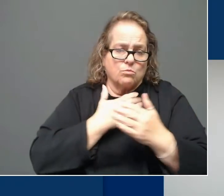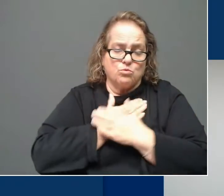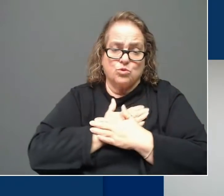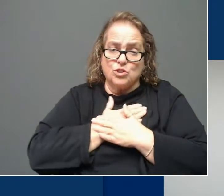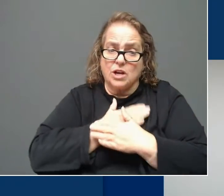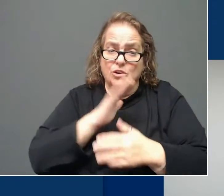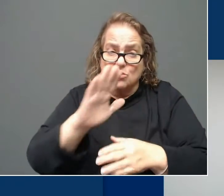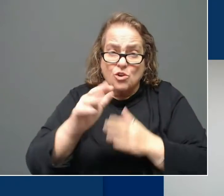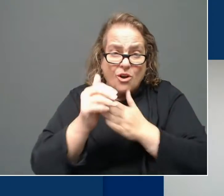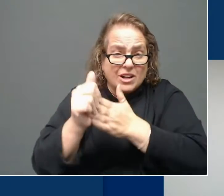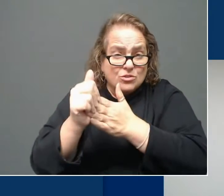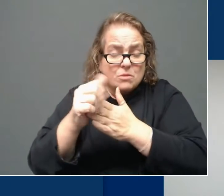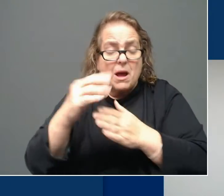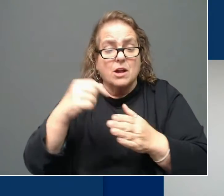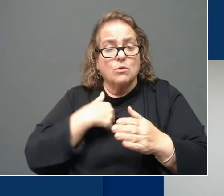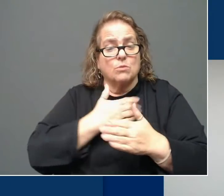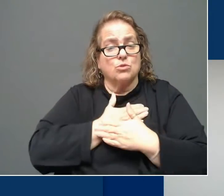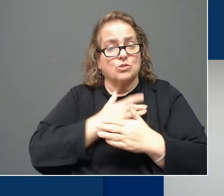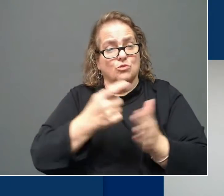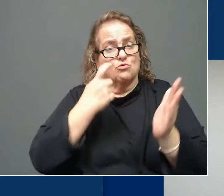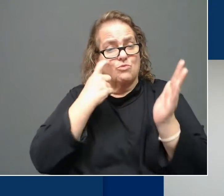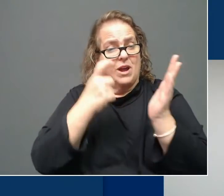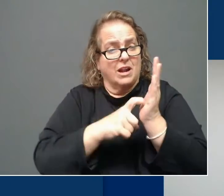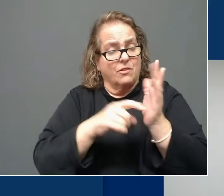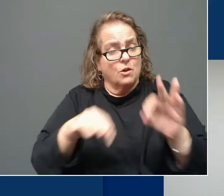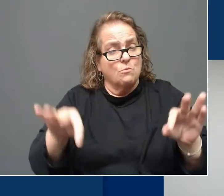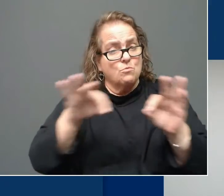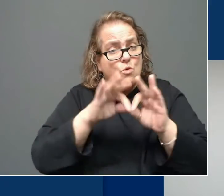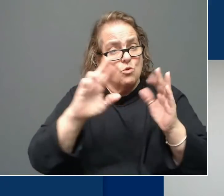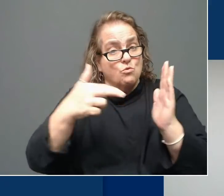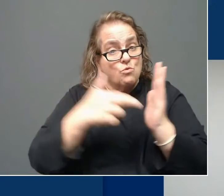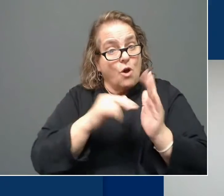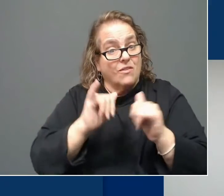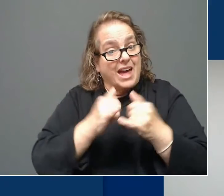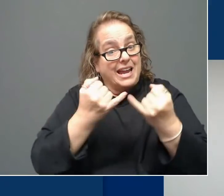you recognizing the important role that independent pharmacy plays in the